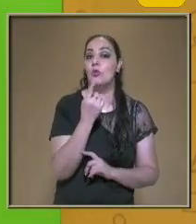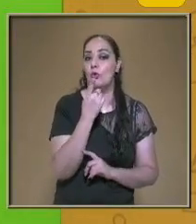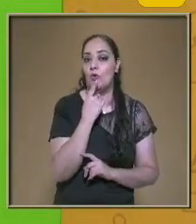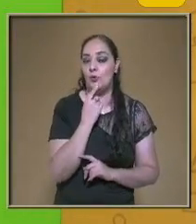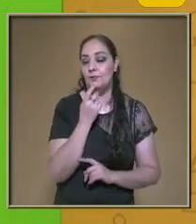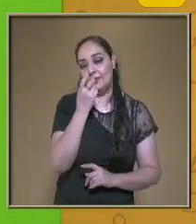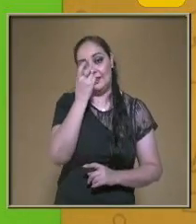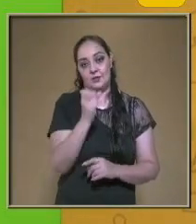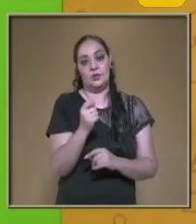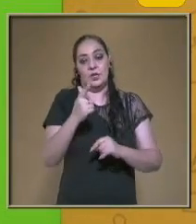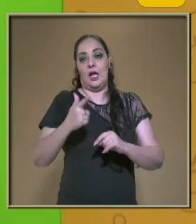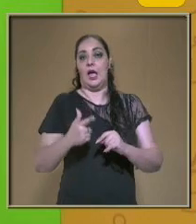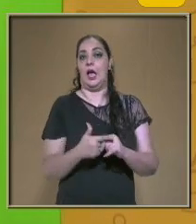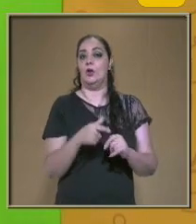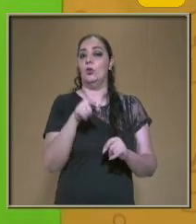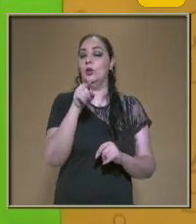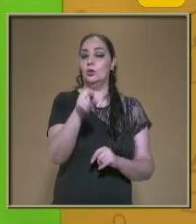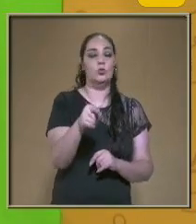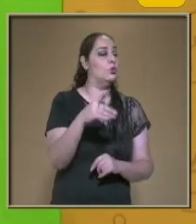that is something that